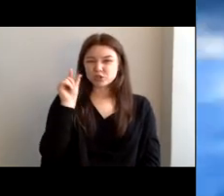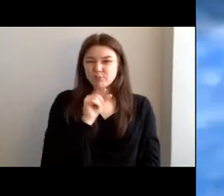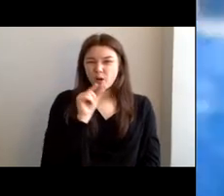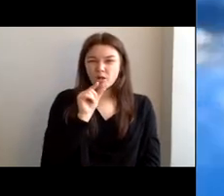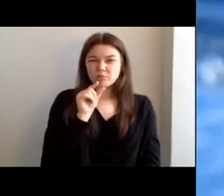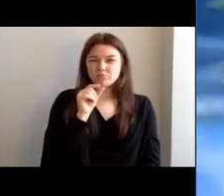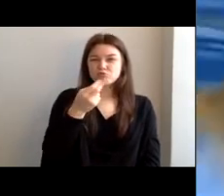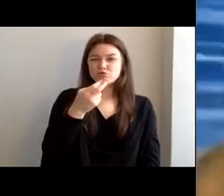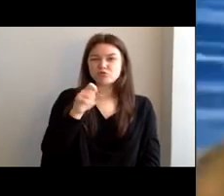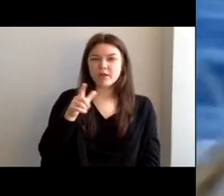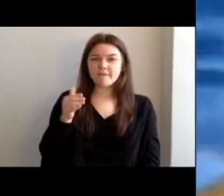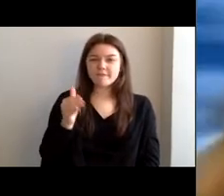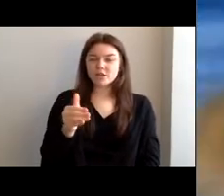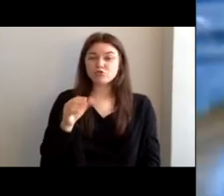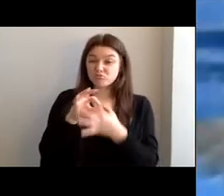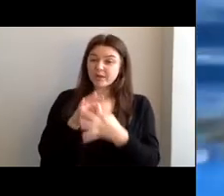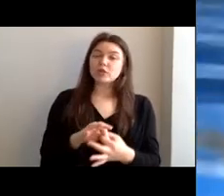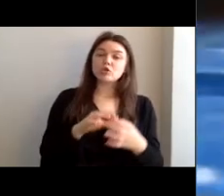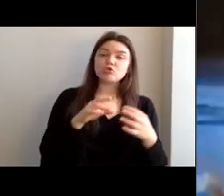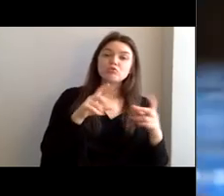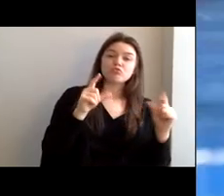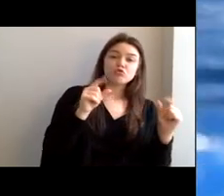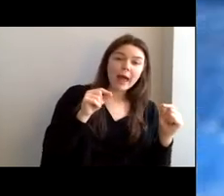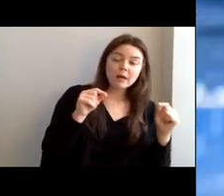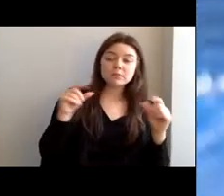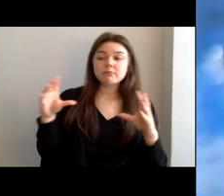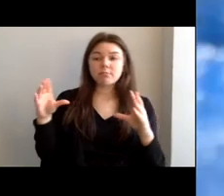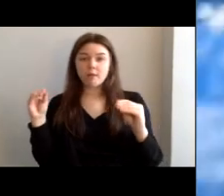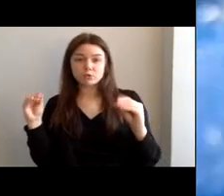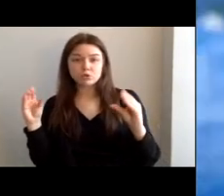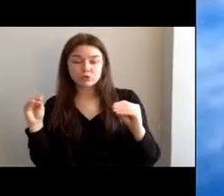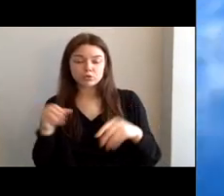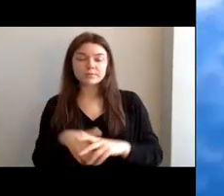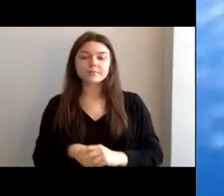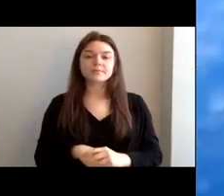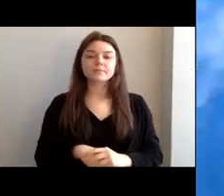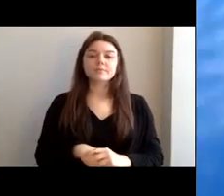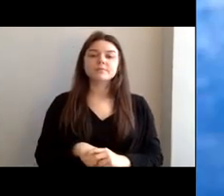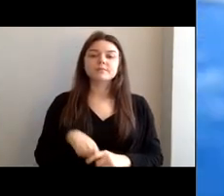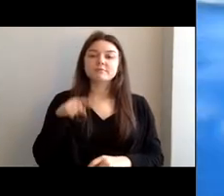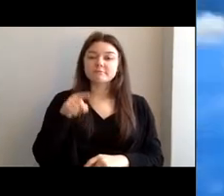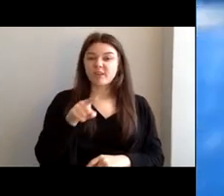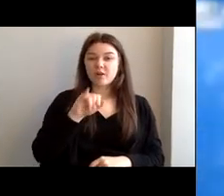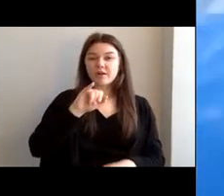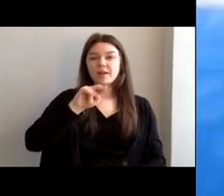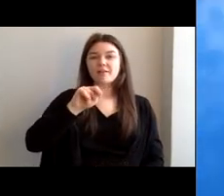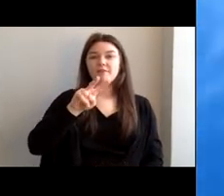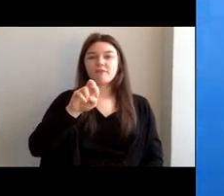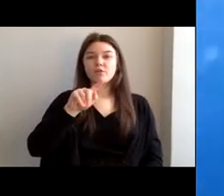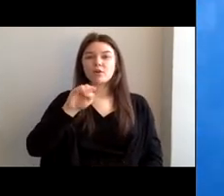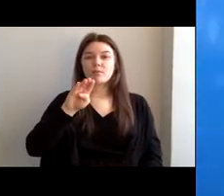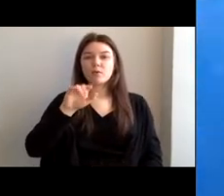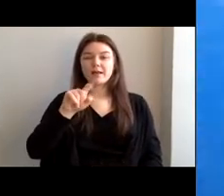are related to the crabs and lobsters. They are invertebrates, which means that they do not